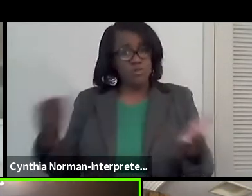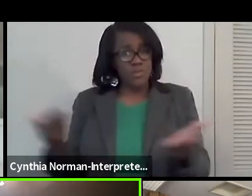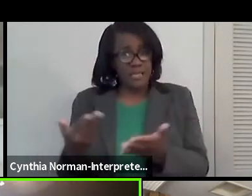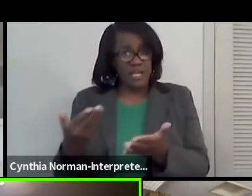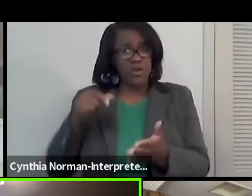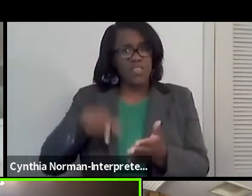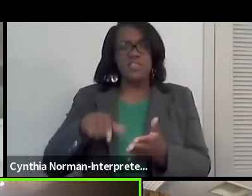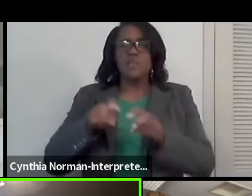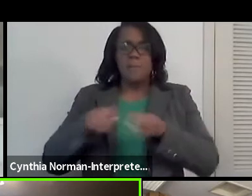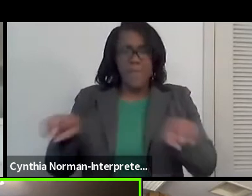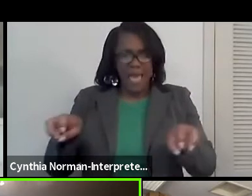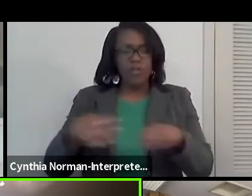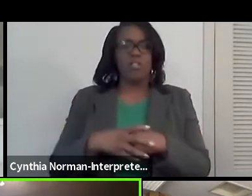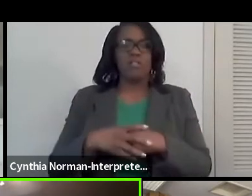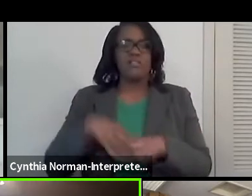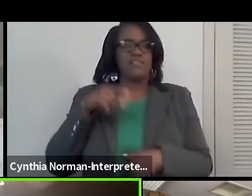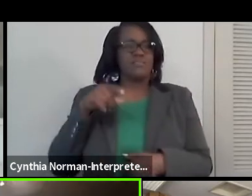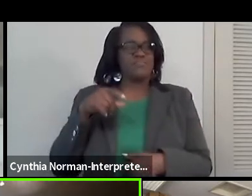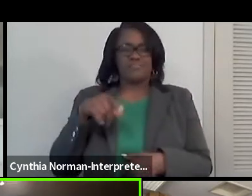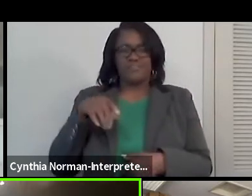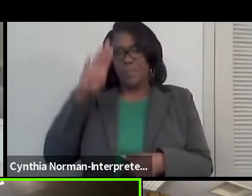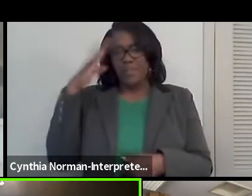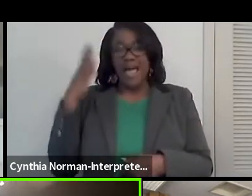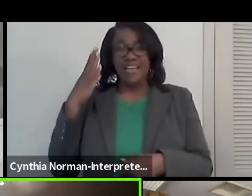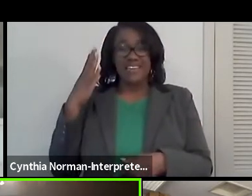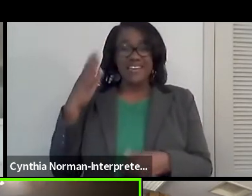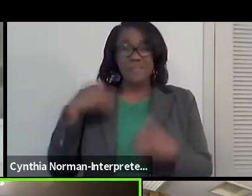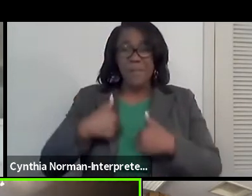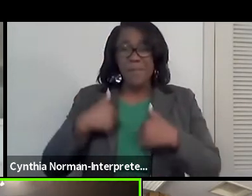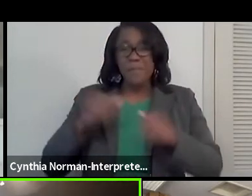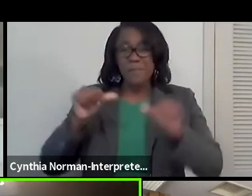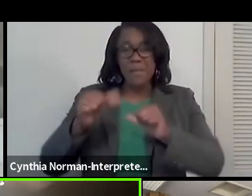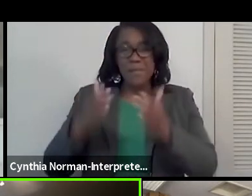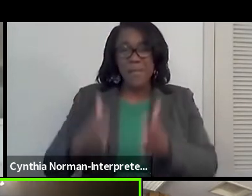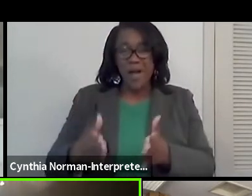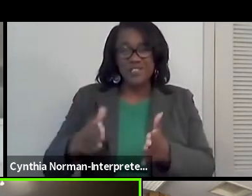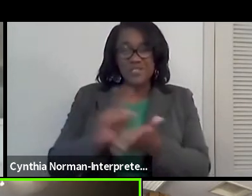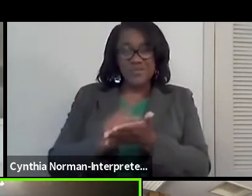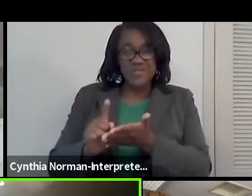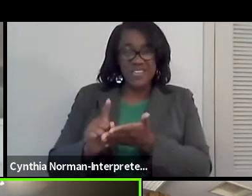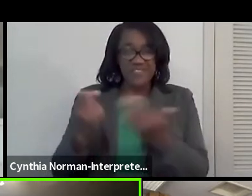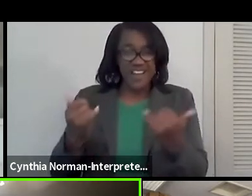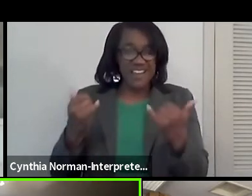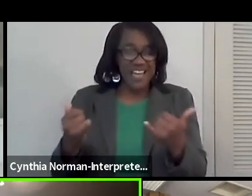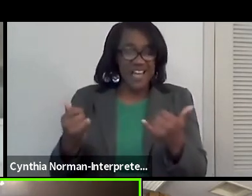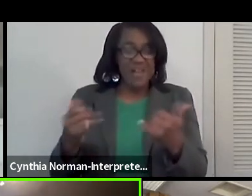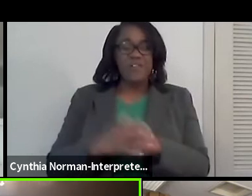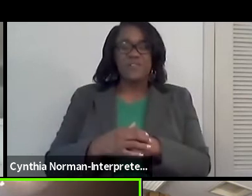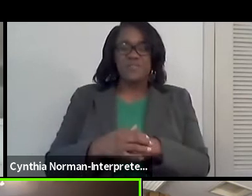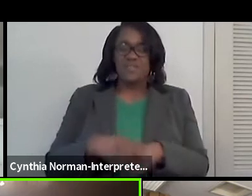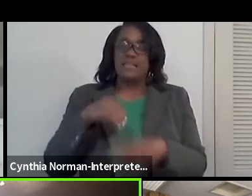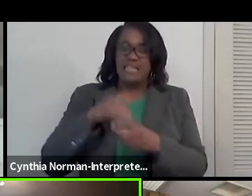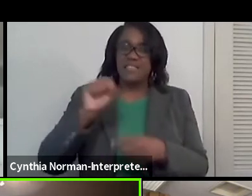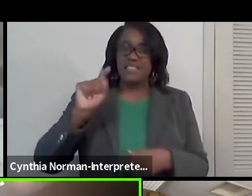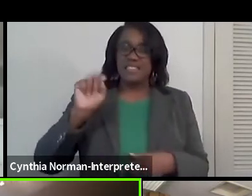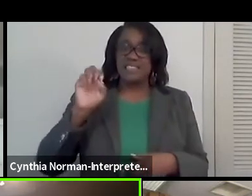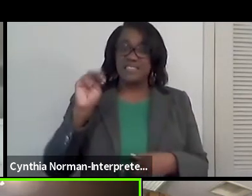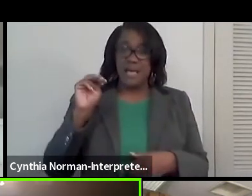this panel, to be a part of the Black Mammalogist Week in general. Being a Black person in the STEM space has brought a